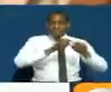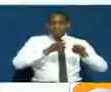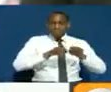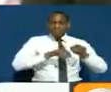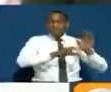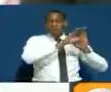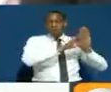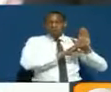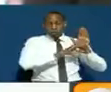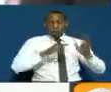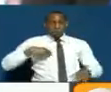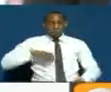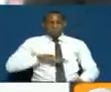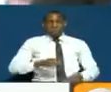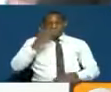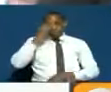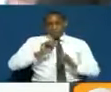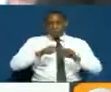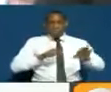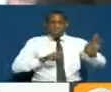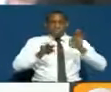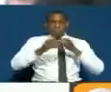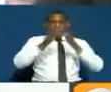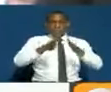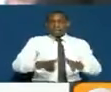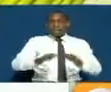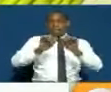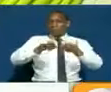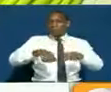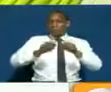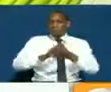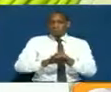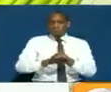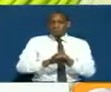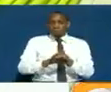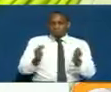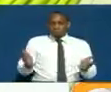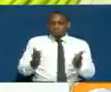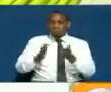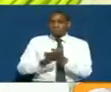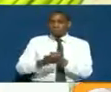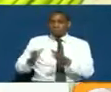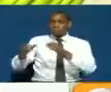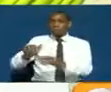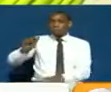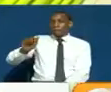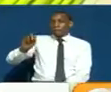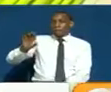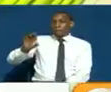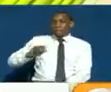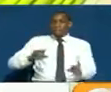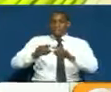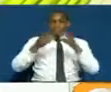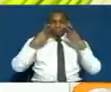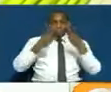katiba yetu ili tupate viongozi ambao wataweka mutisha kwa chama cha ANC.